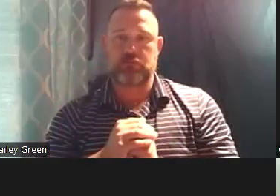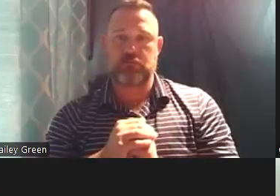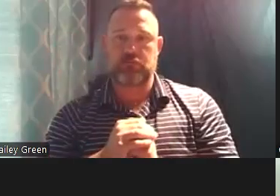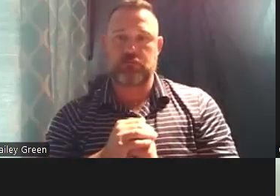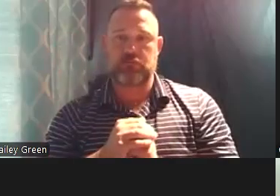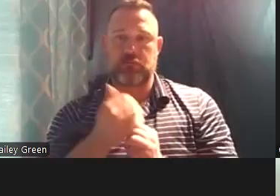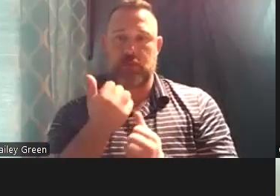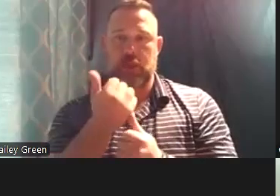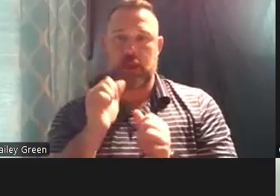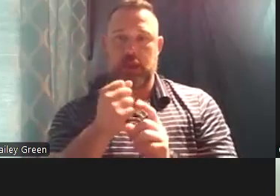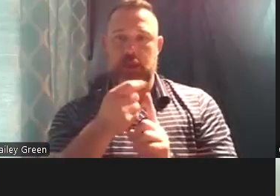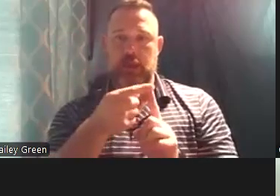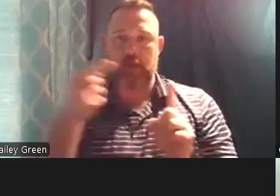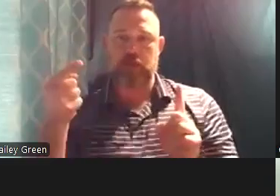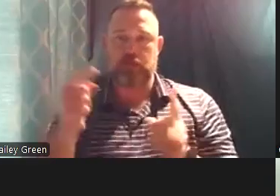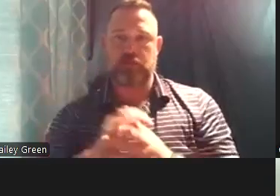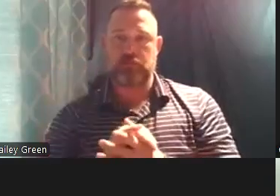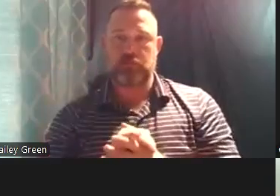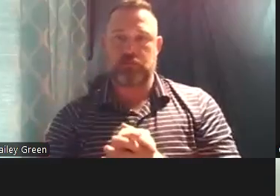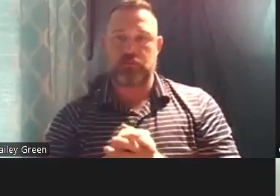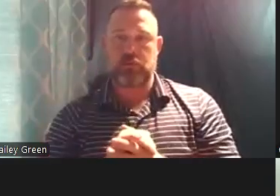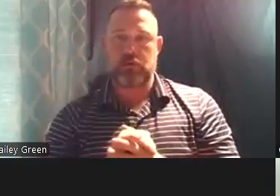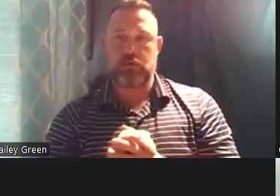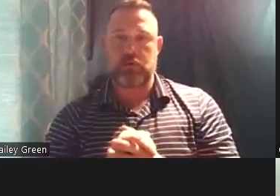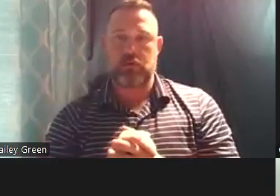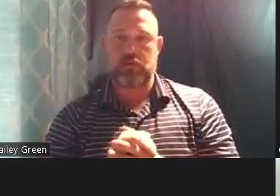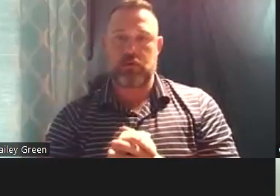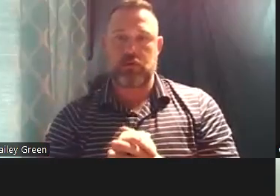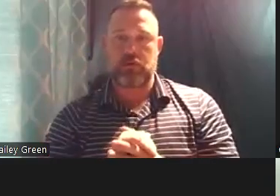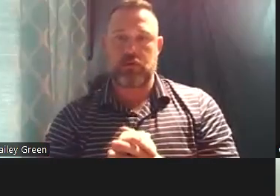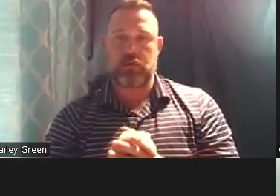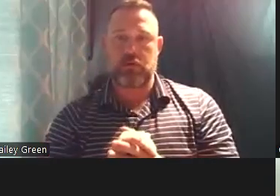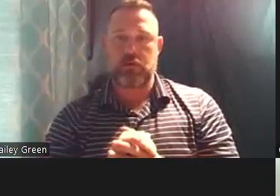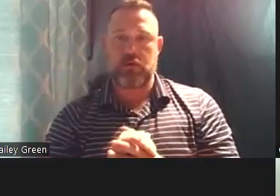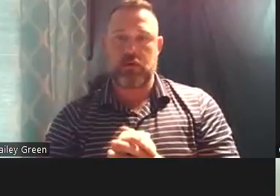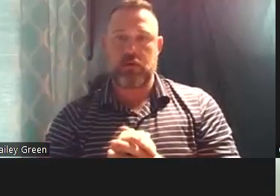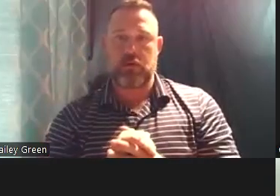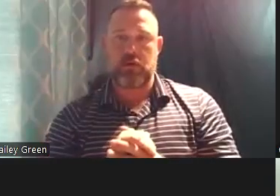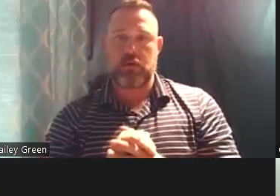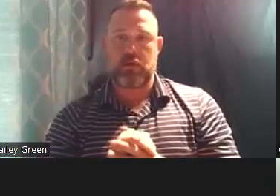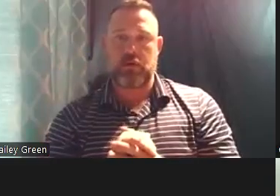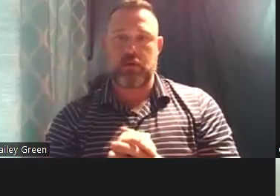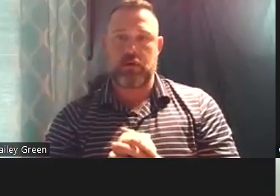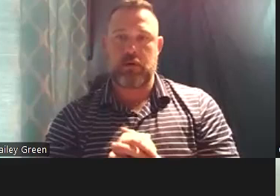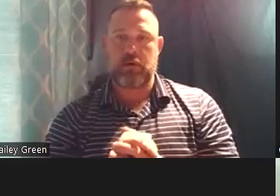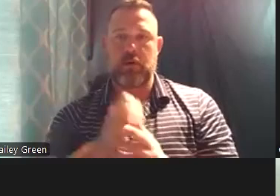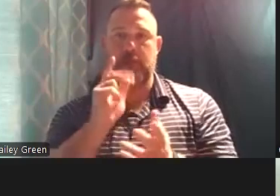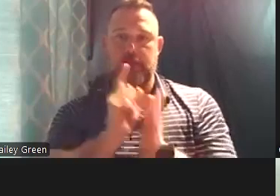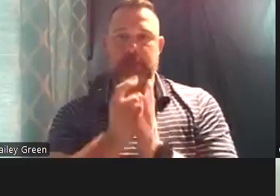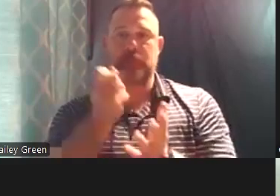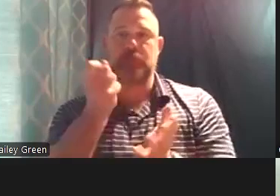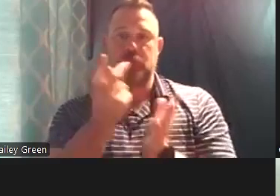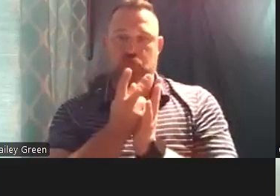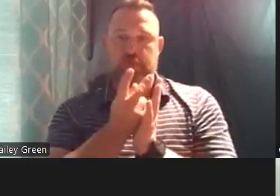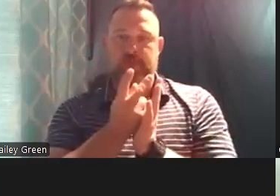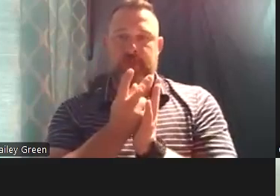Thank you. Any opposition? Any abstentions? Okay, the minutes are approved. So I think